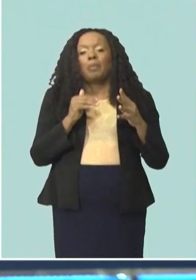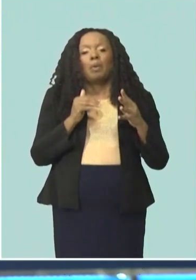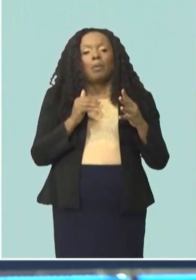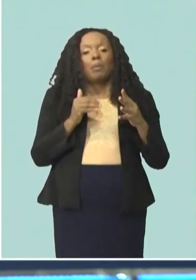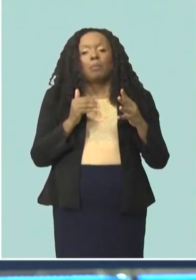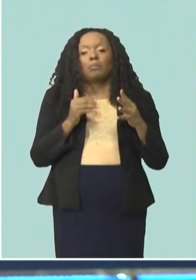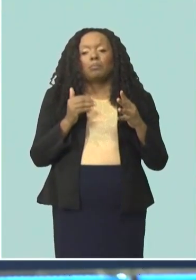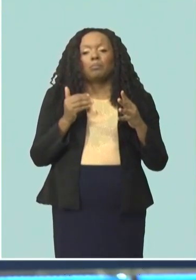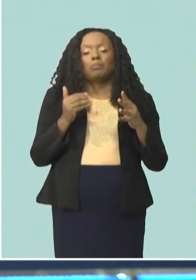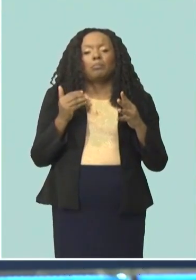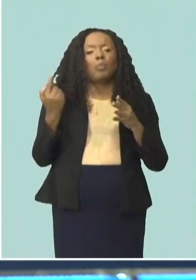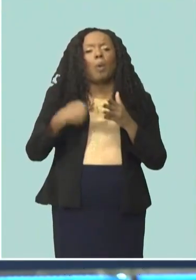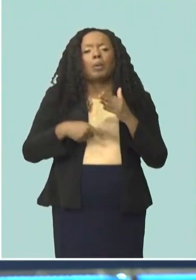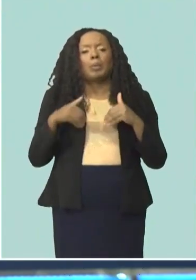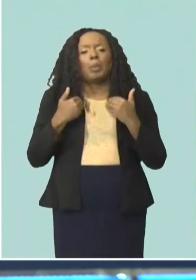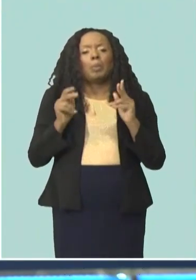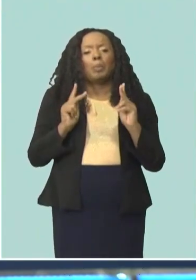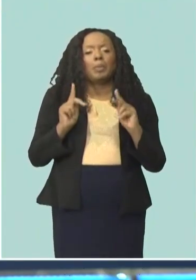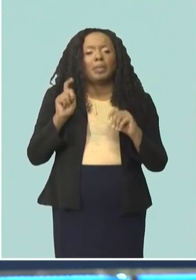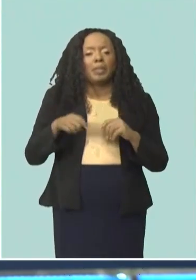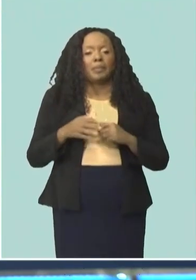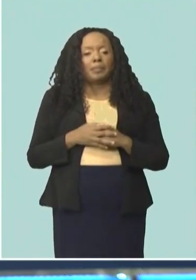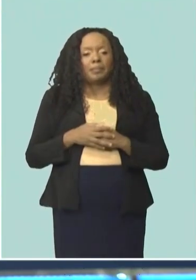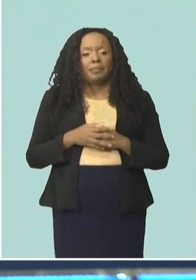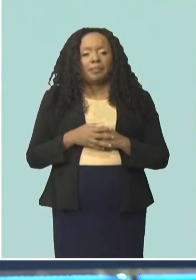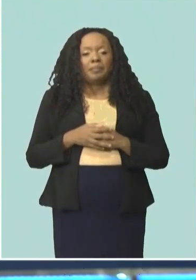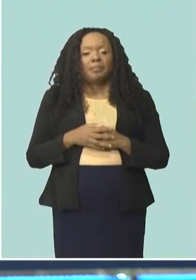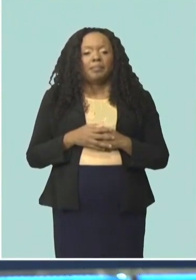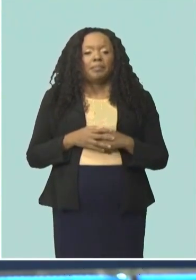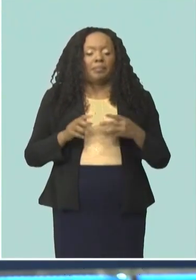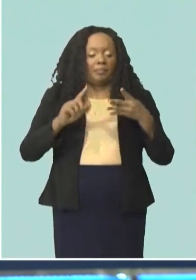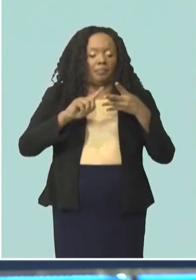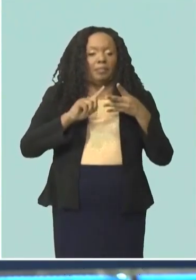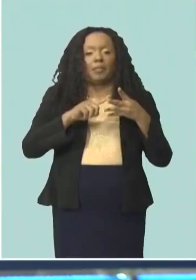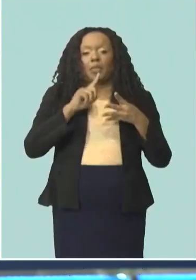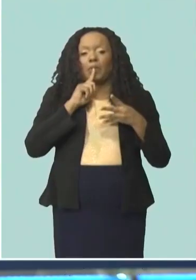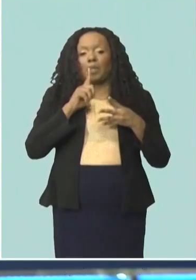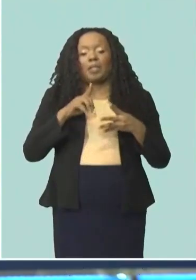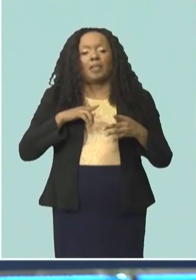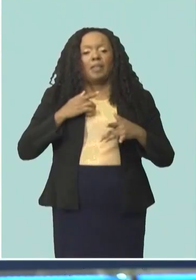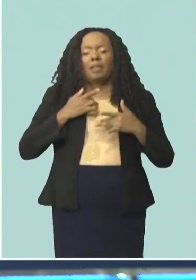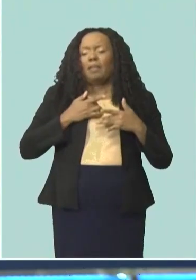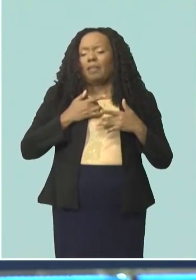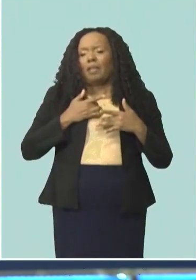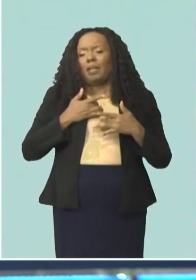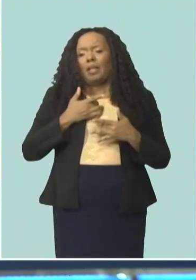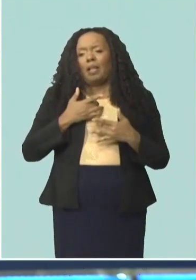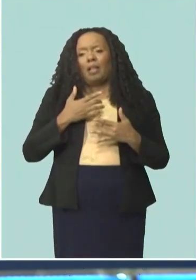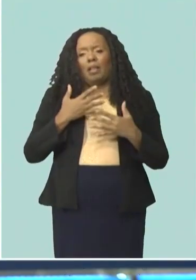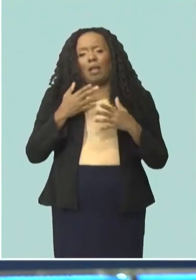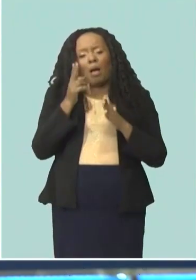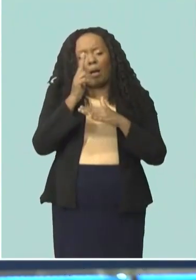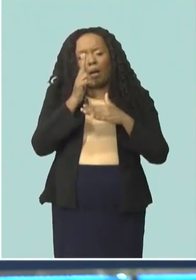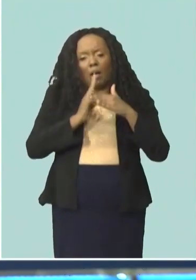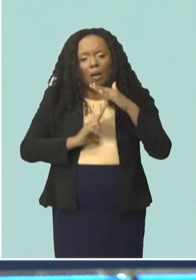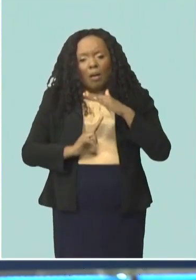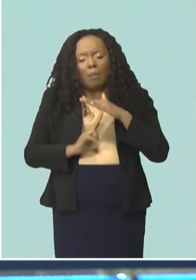female CARICOM Youth Ambassador, says she's excited and grateful for the honor, but fully aware of the responsibility